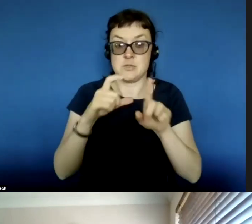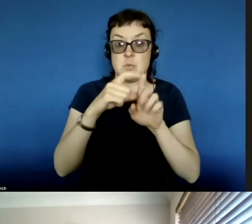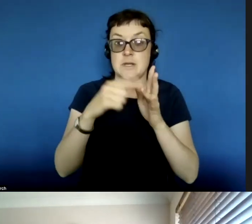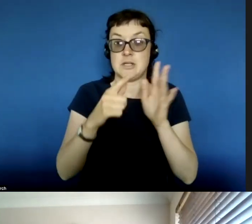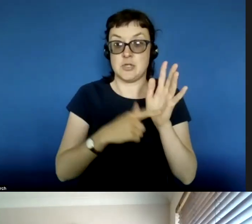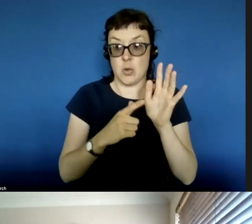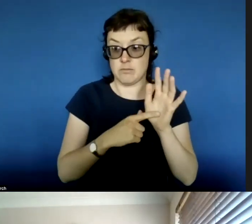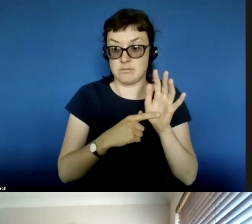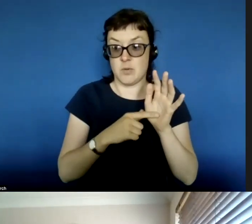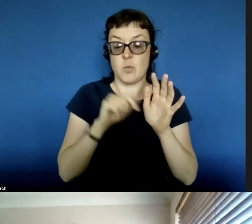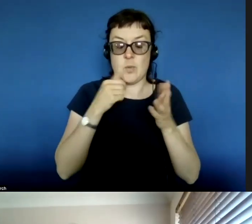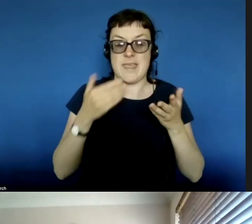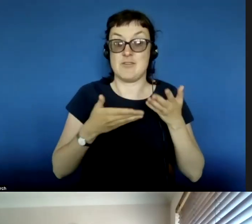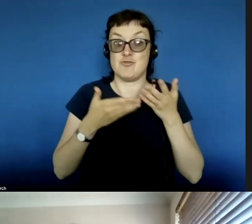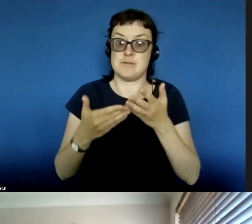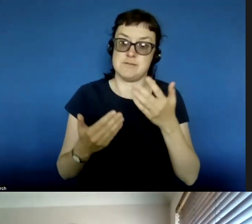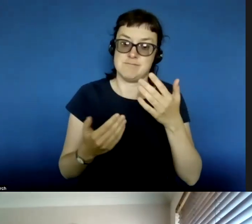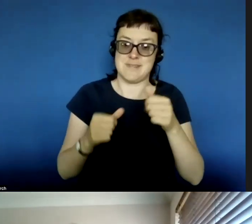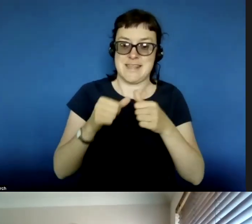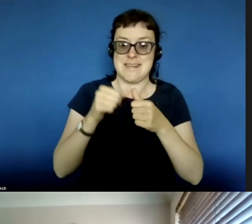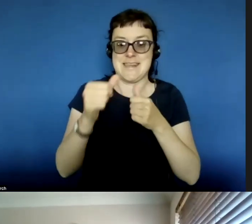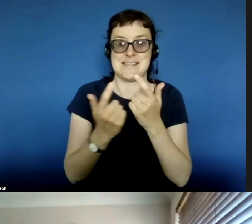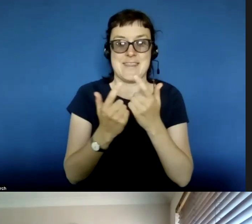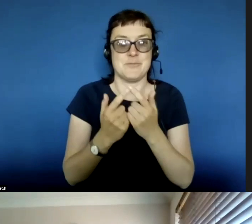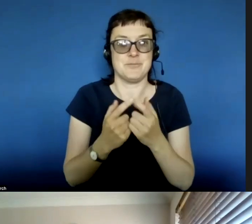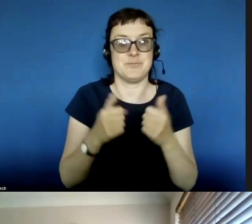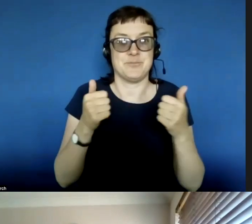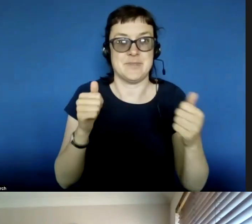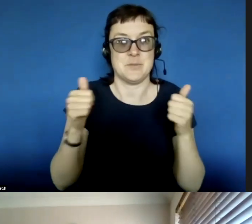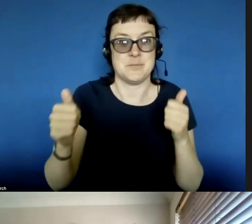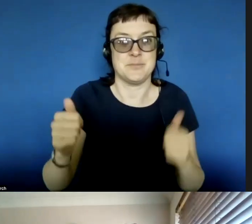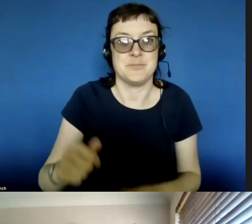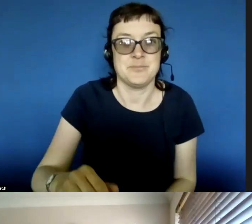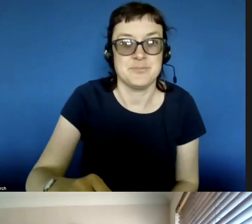who's going to introduce something a little bit more creative now. Thanks, everyone.